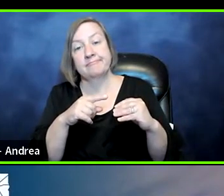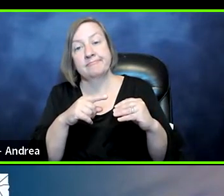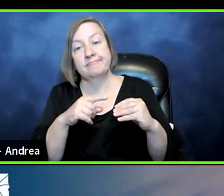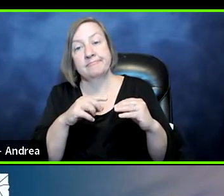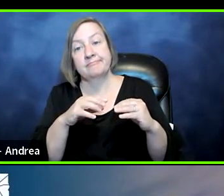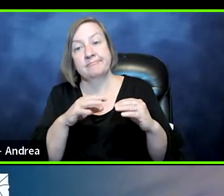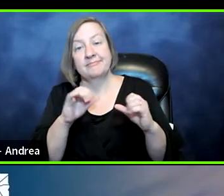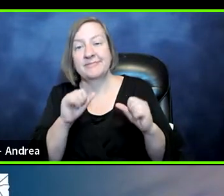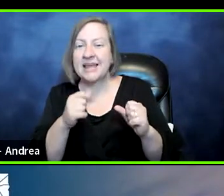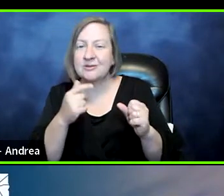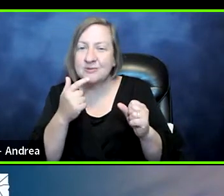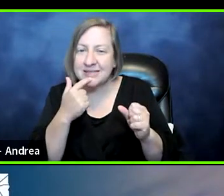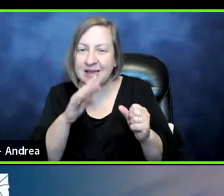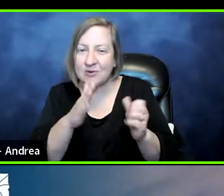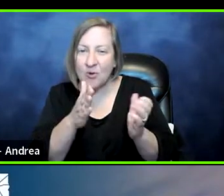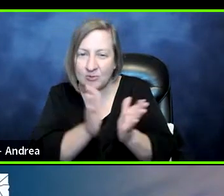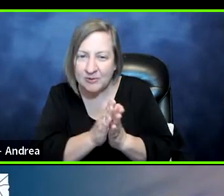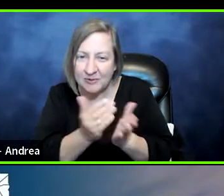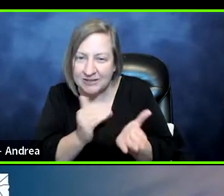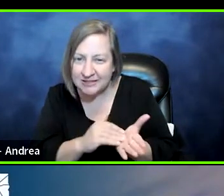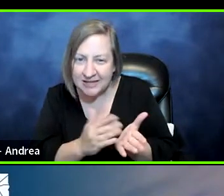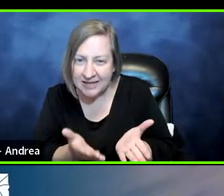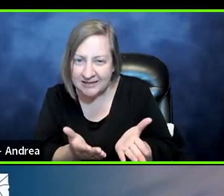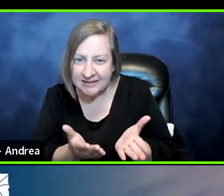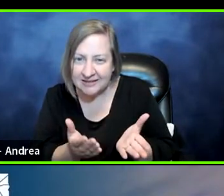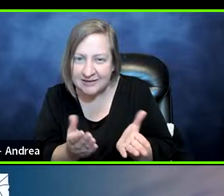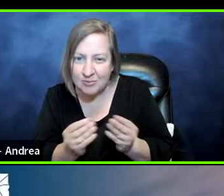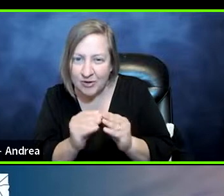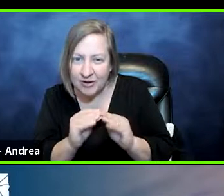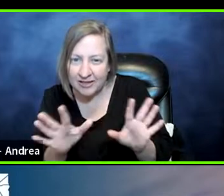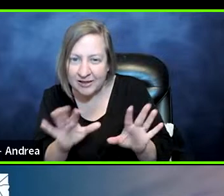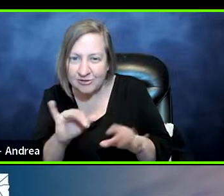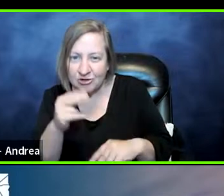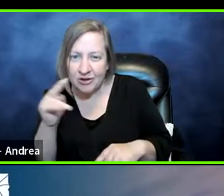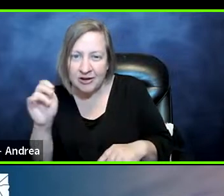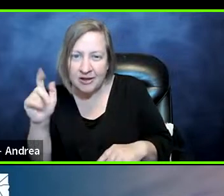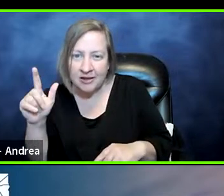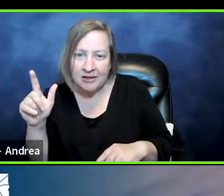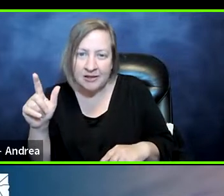could you reframe your request, Janelle?